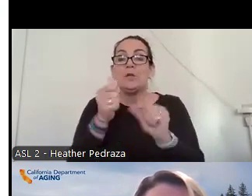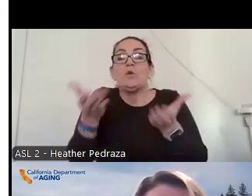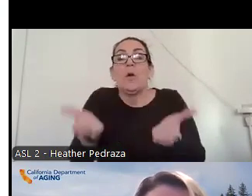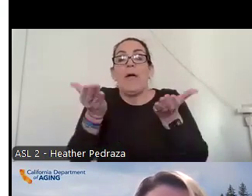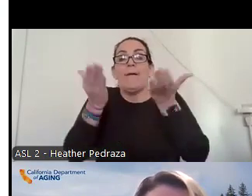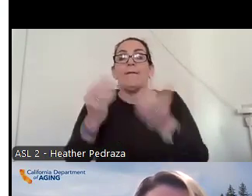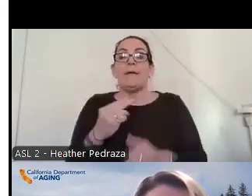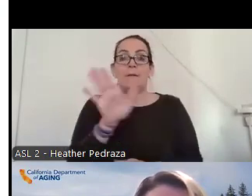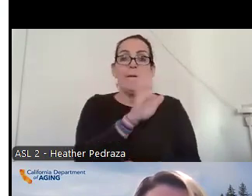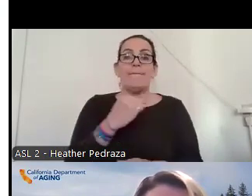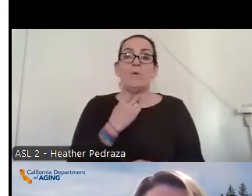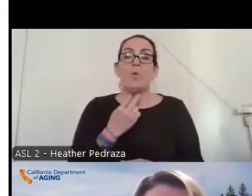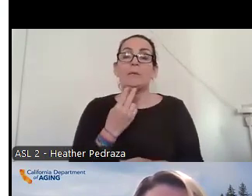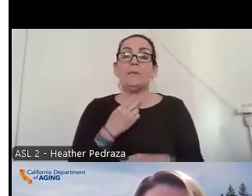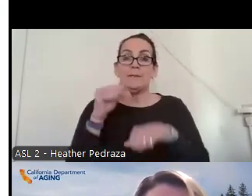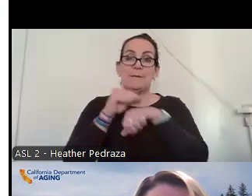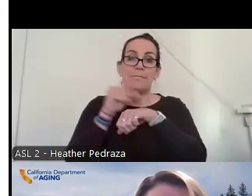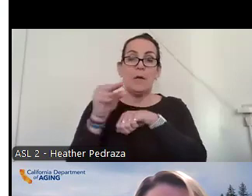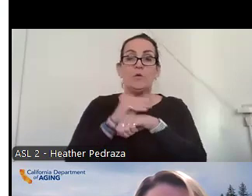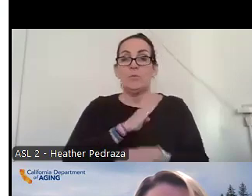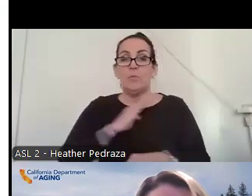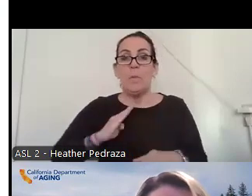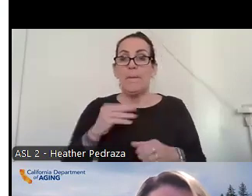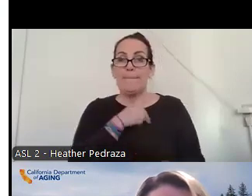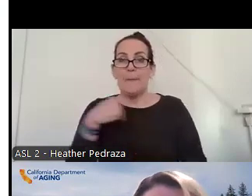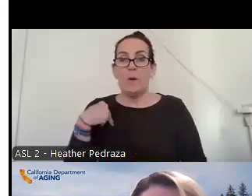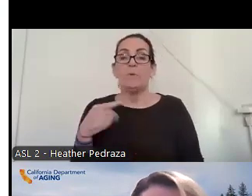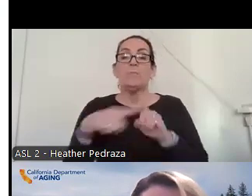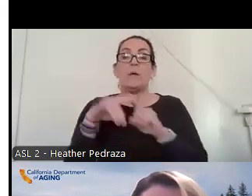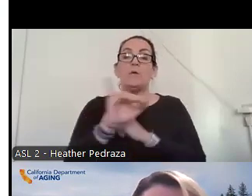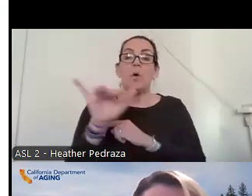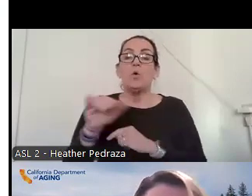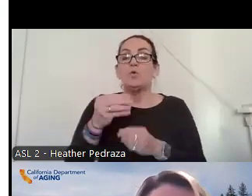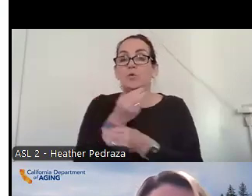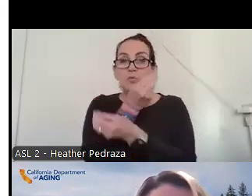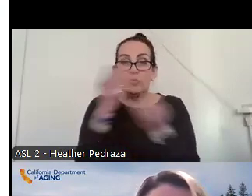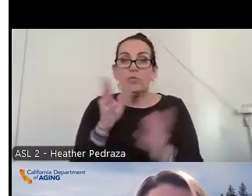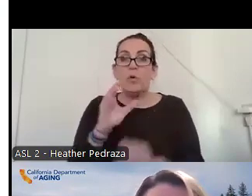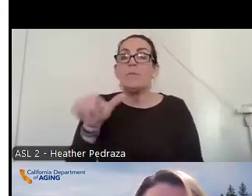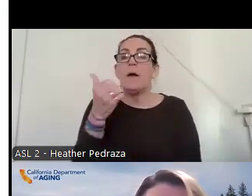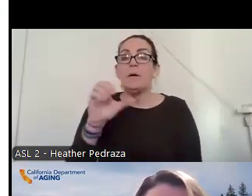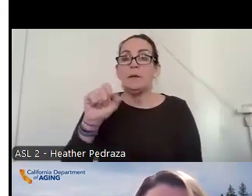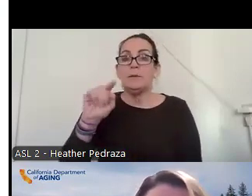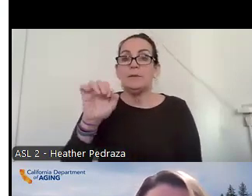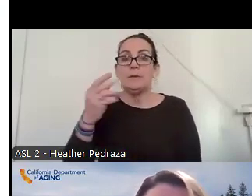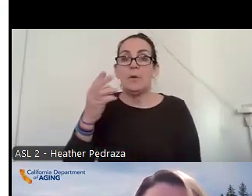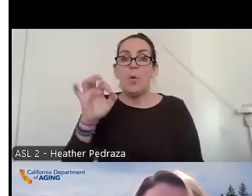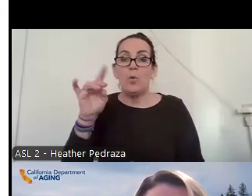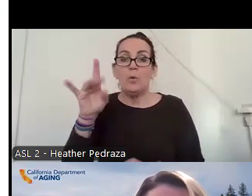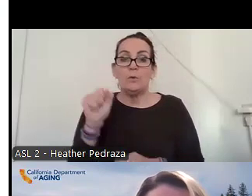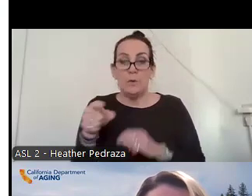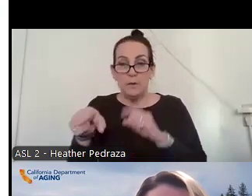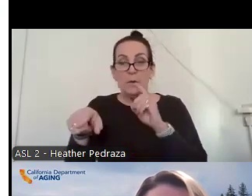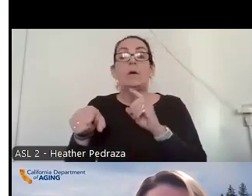our advisory board members and inform the other stakeholder advisory committees, but more importantly, inform the state and